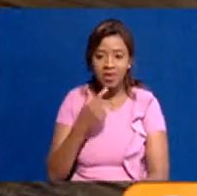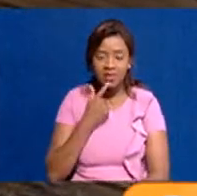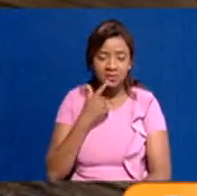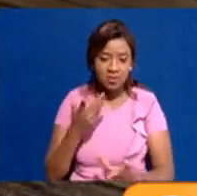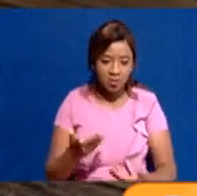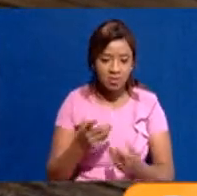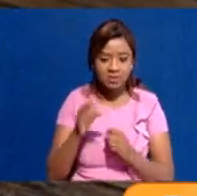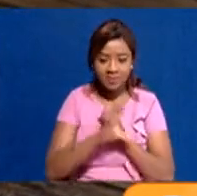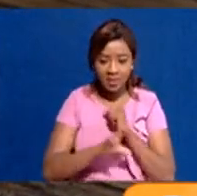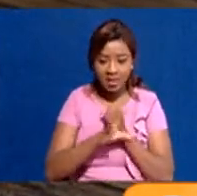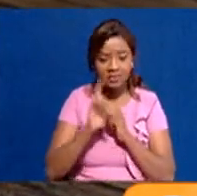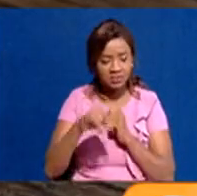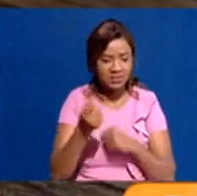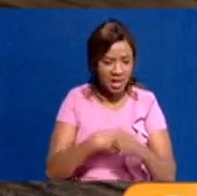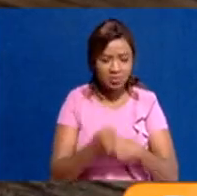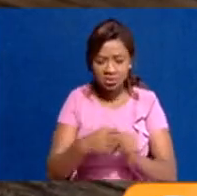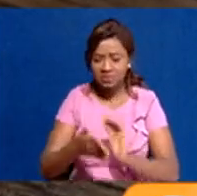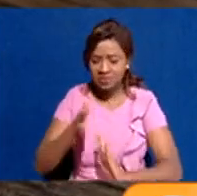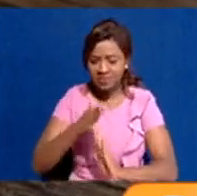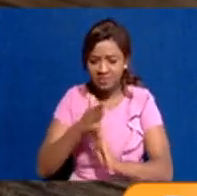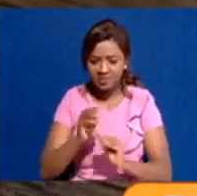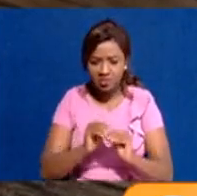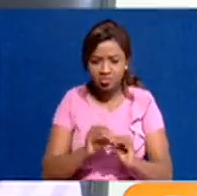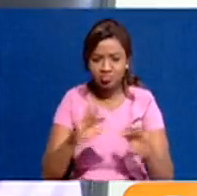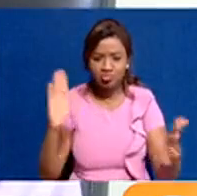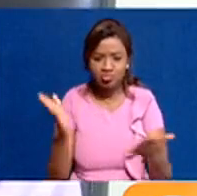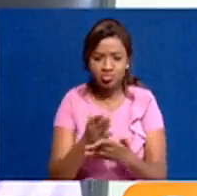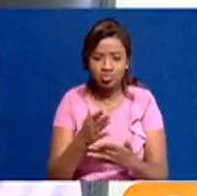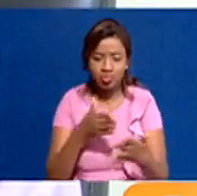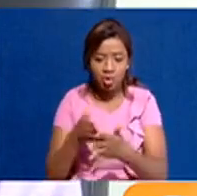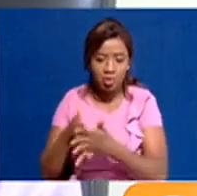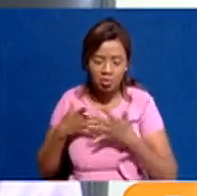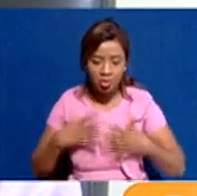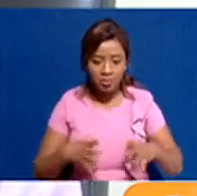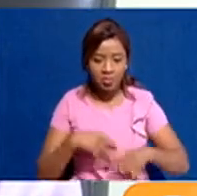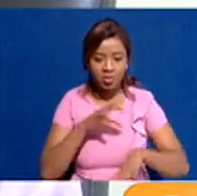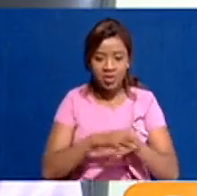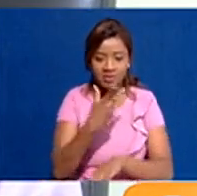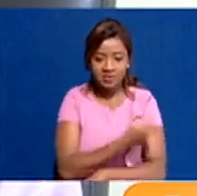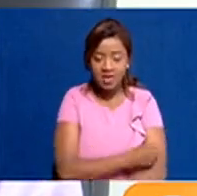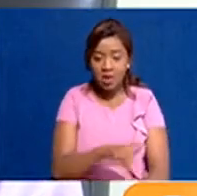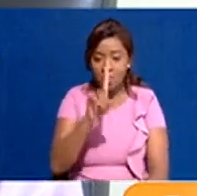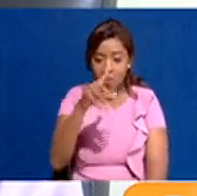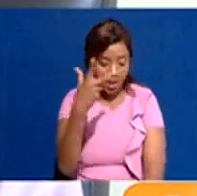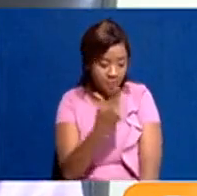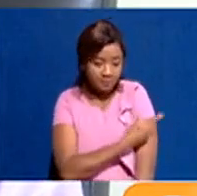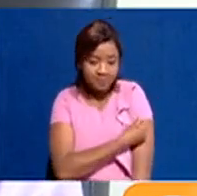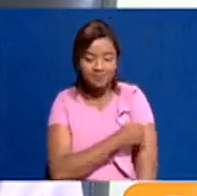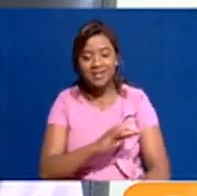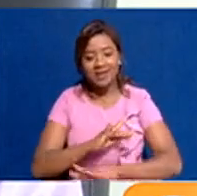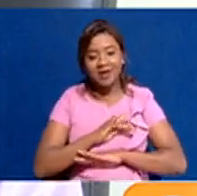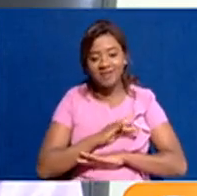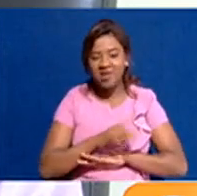for the country to fire up its arsenal against cervical cancer. What is coming out is that one dose might actually be just enough